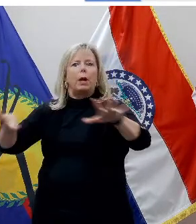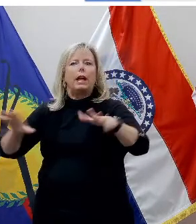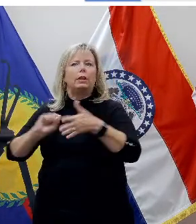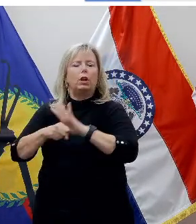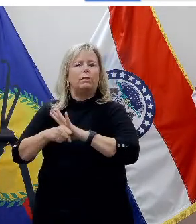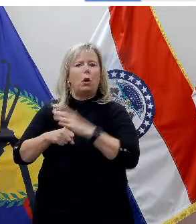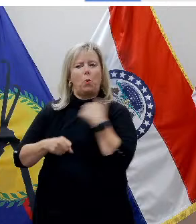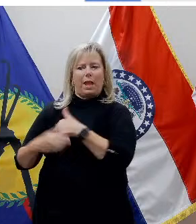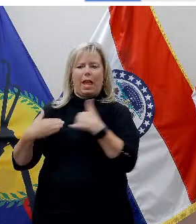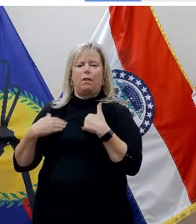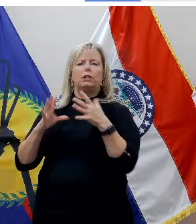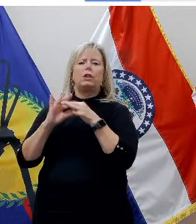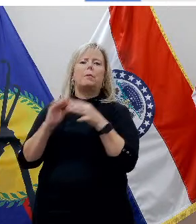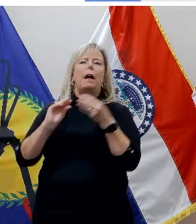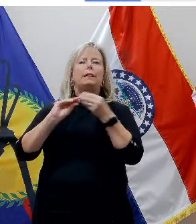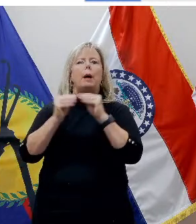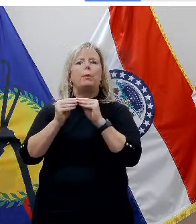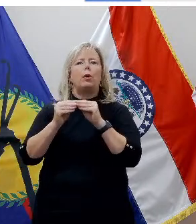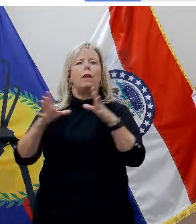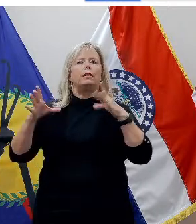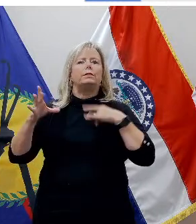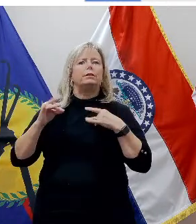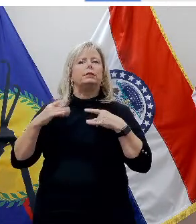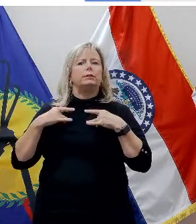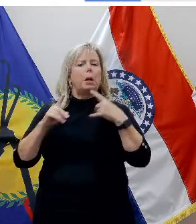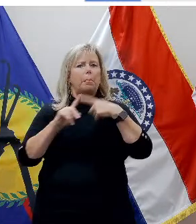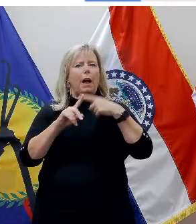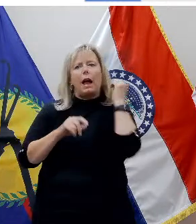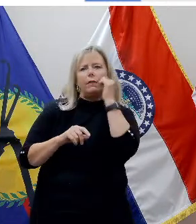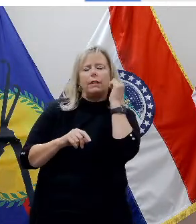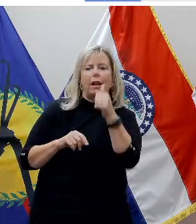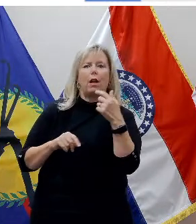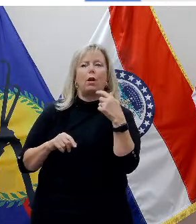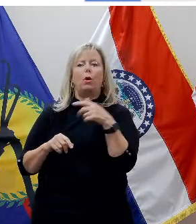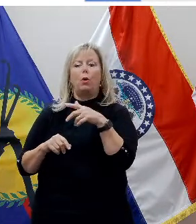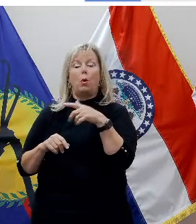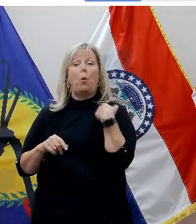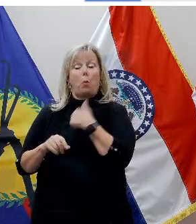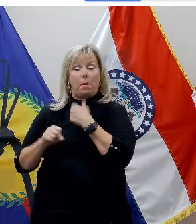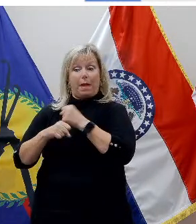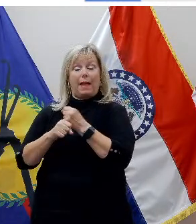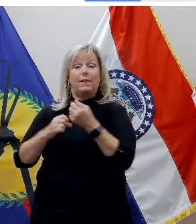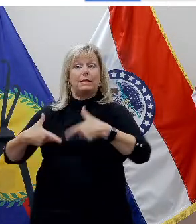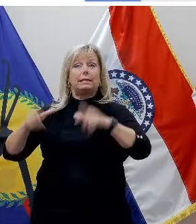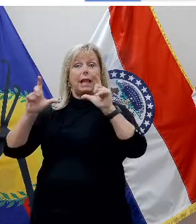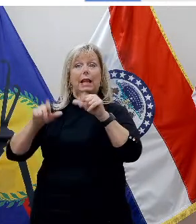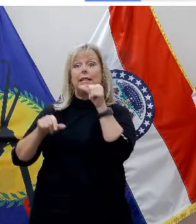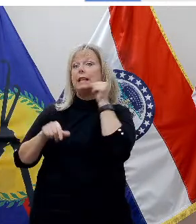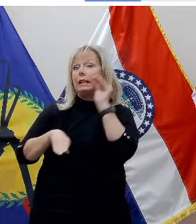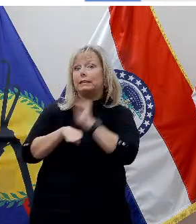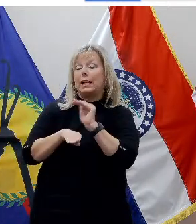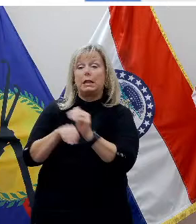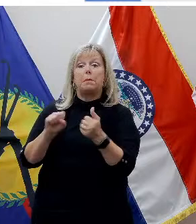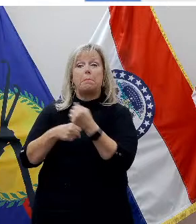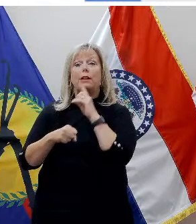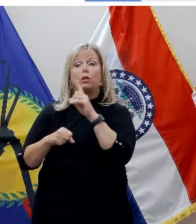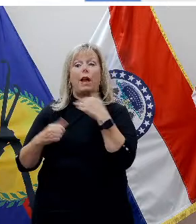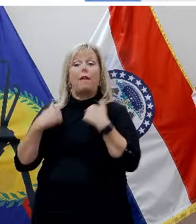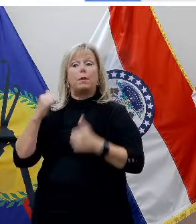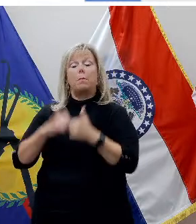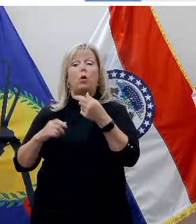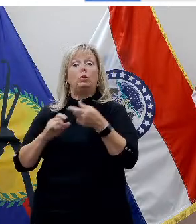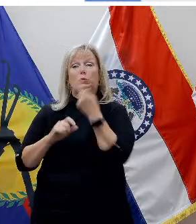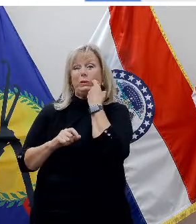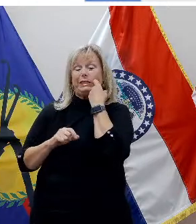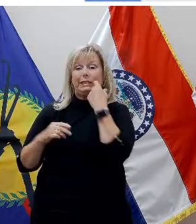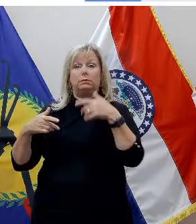about this number of cases that we have every day. I will tell you that we put this slide together late last night to make sure that we had the most recent updates.